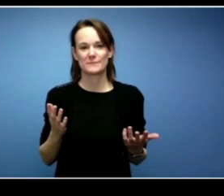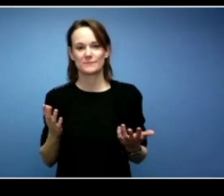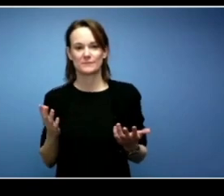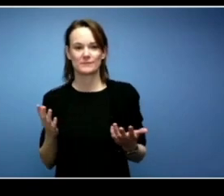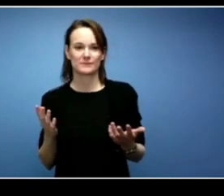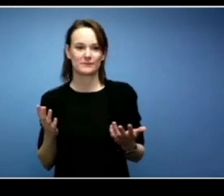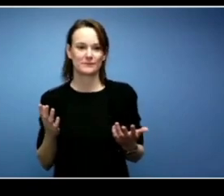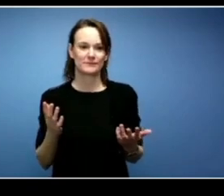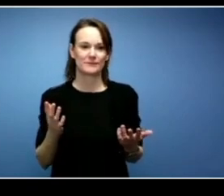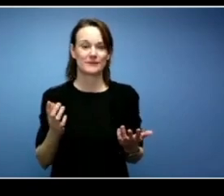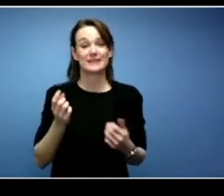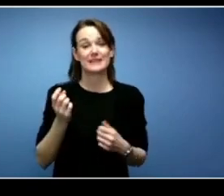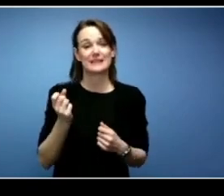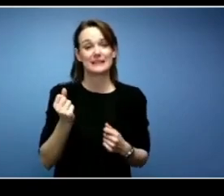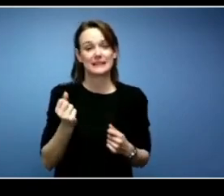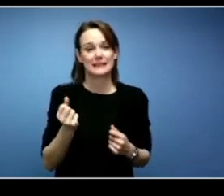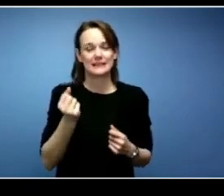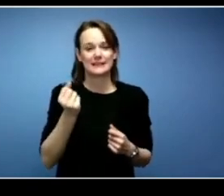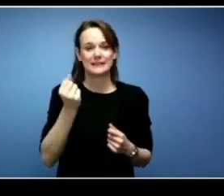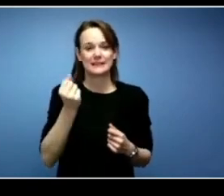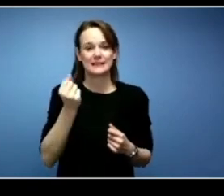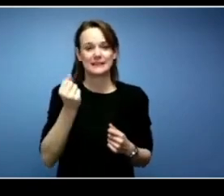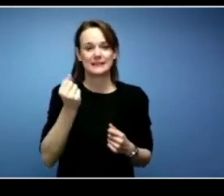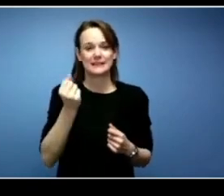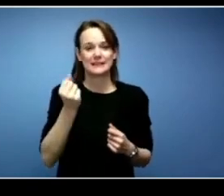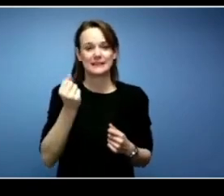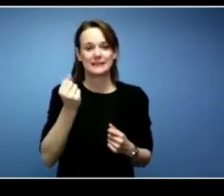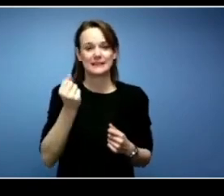whole life of perceived